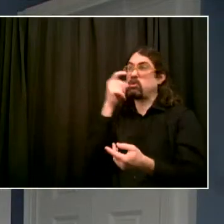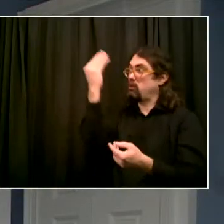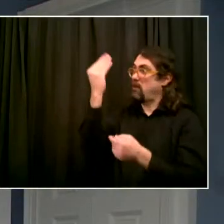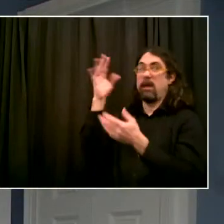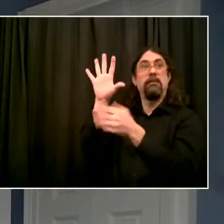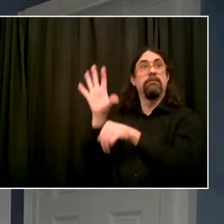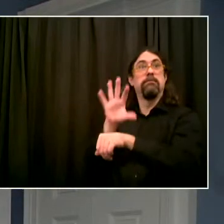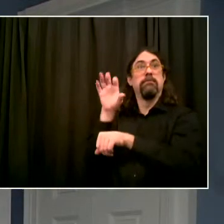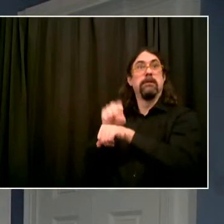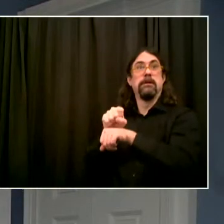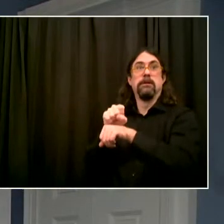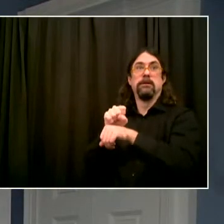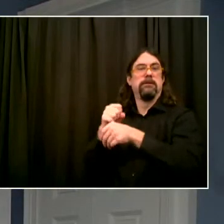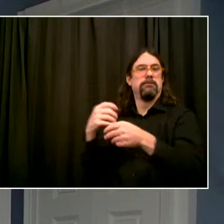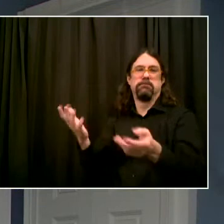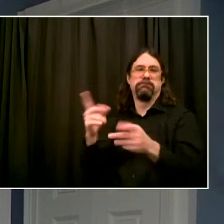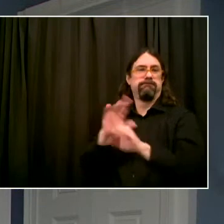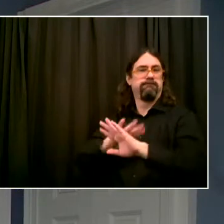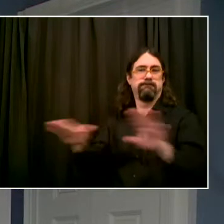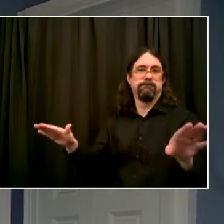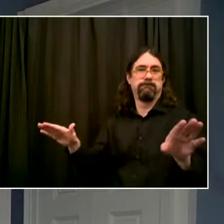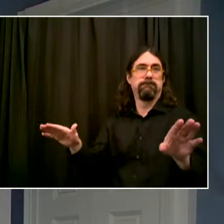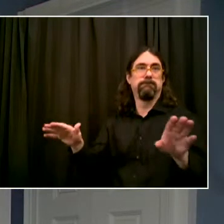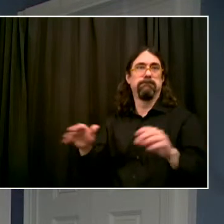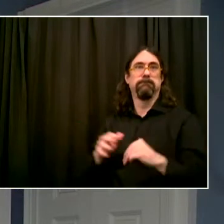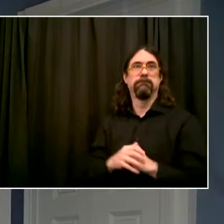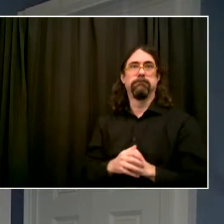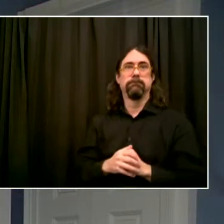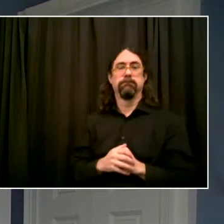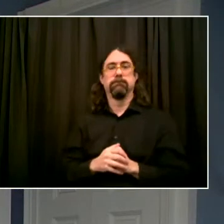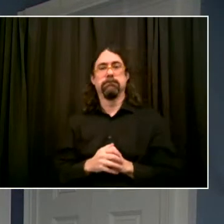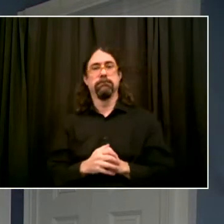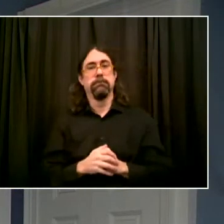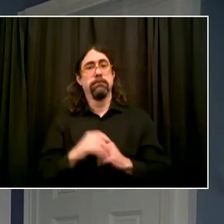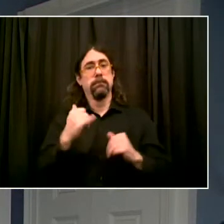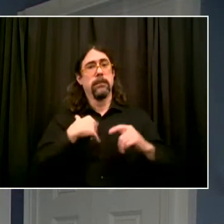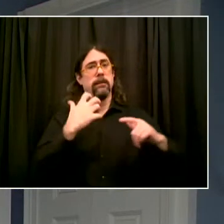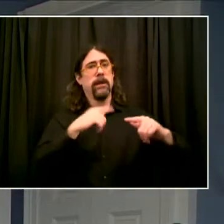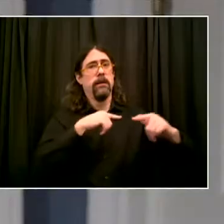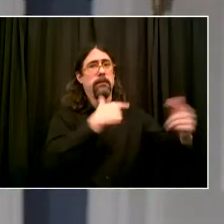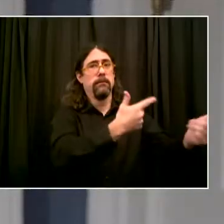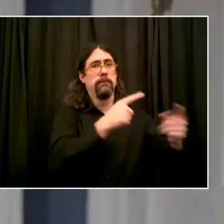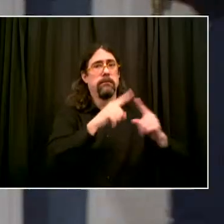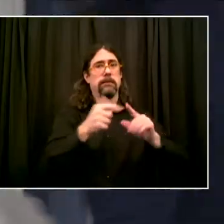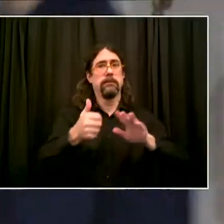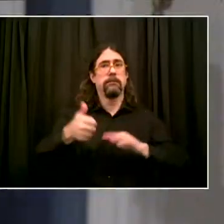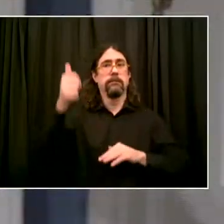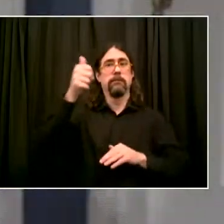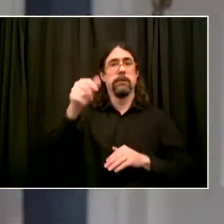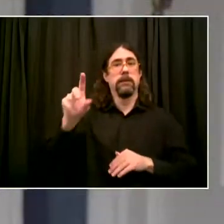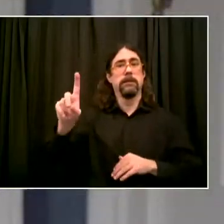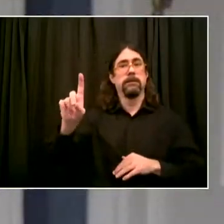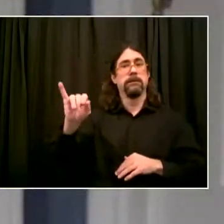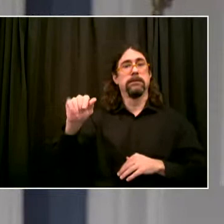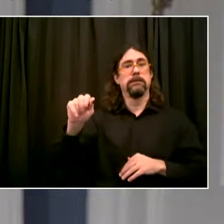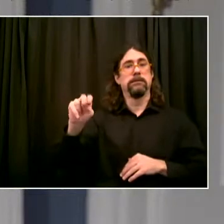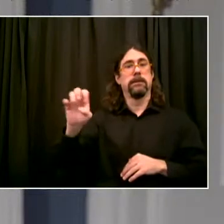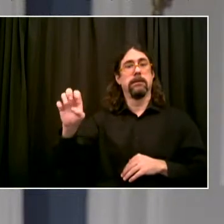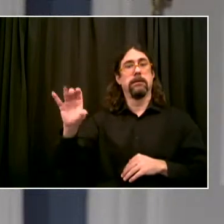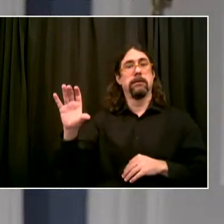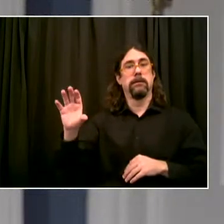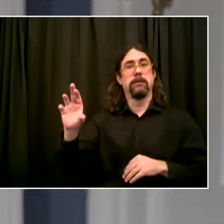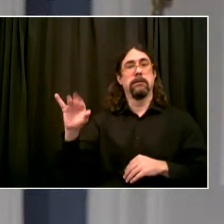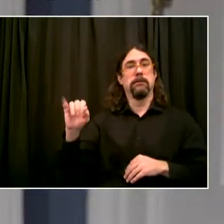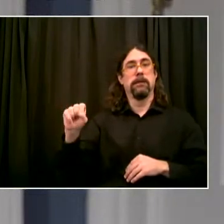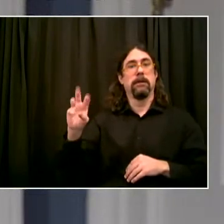Mayor. You know, as the mayor stated, this is going to be a significant winter event, and it's going to stay with us for a while.